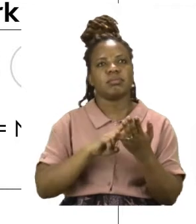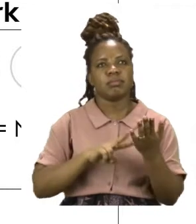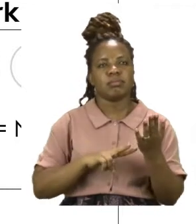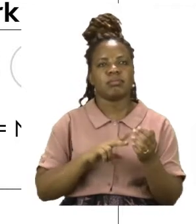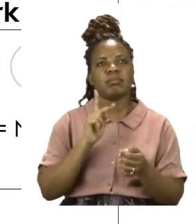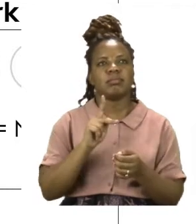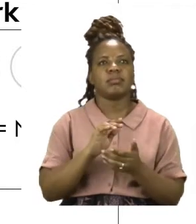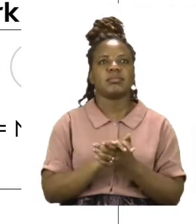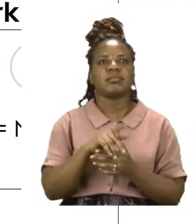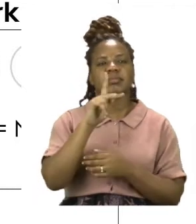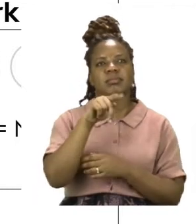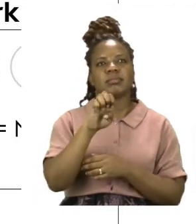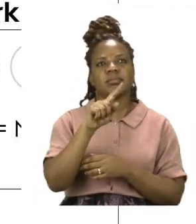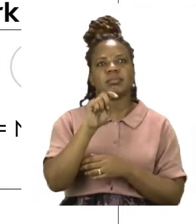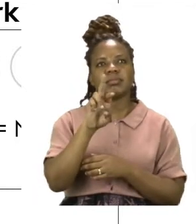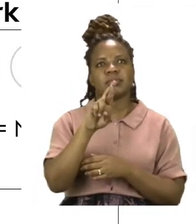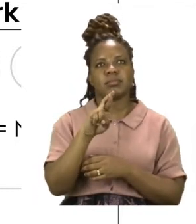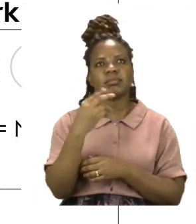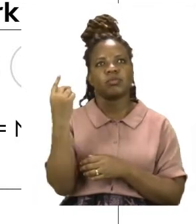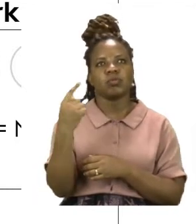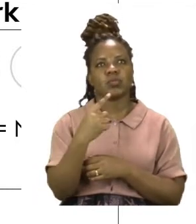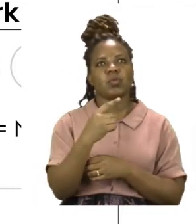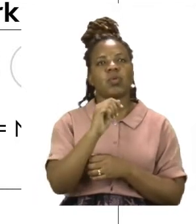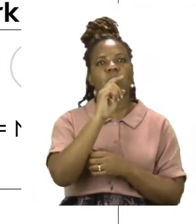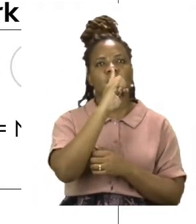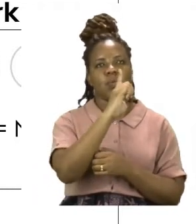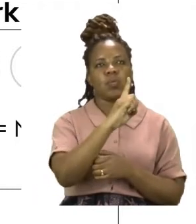numbers. Peter buys a sweet for